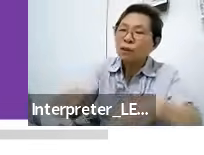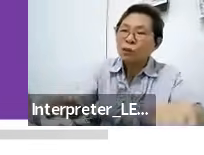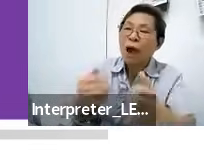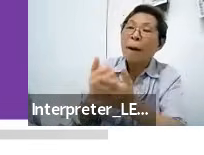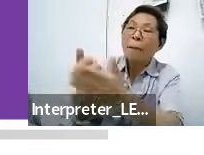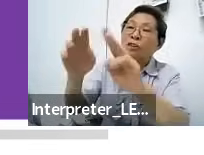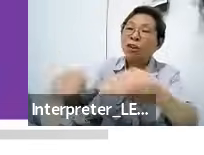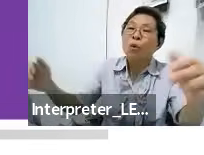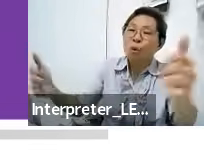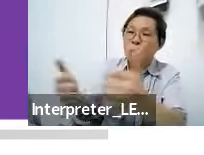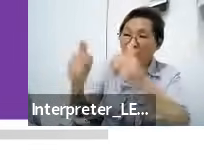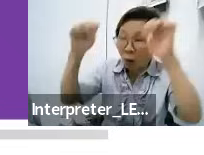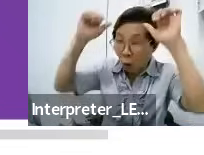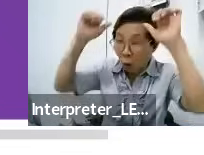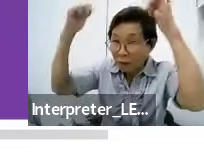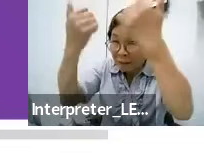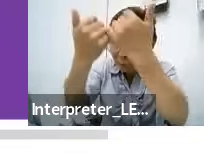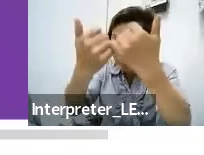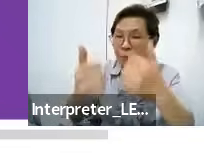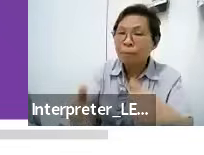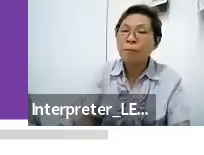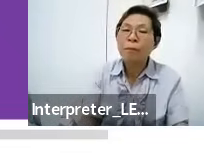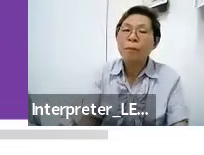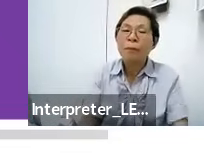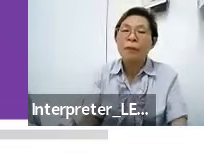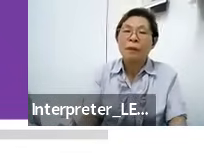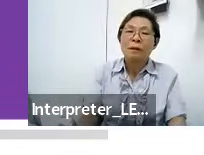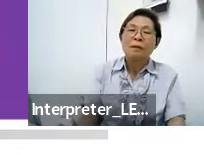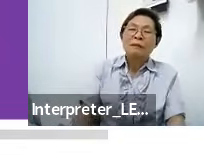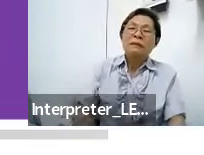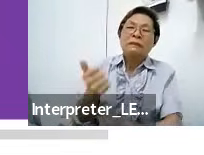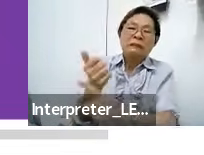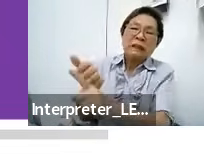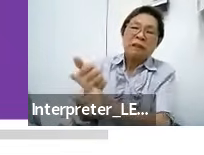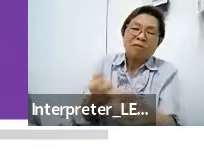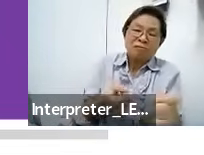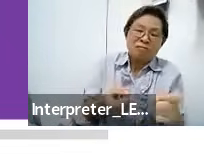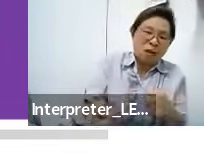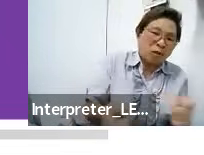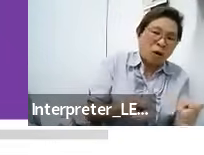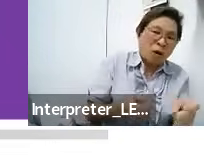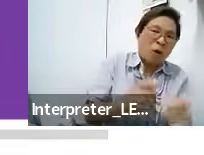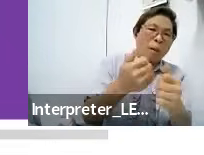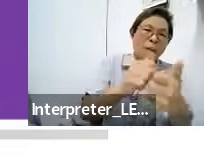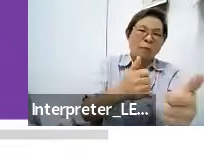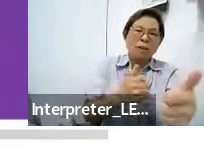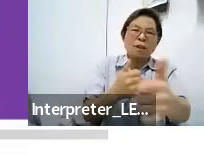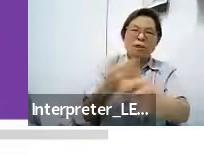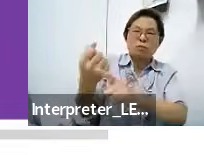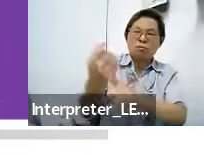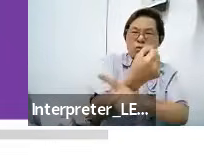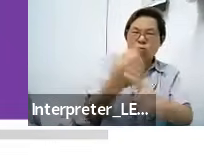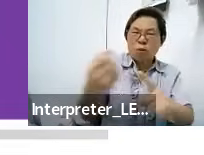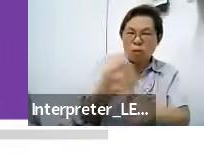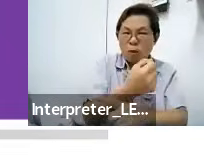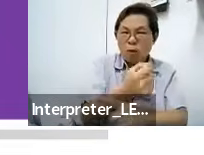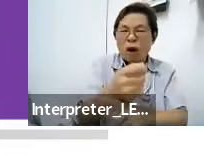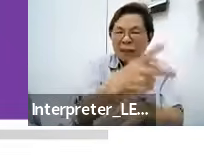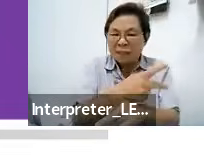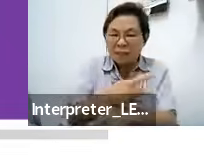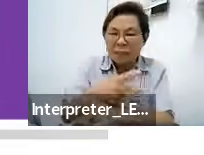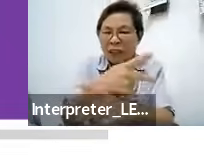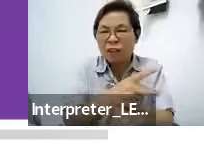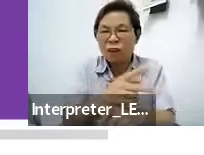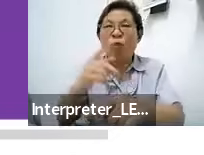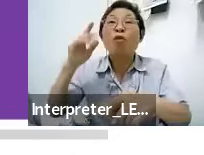with autism in self-regulation, in prevention of bullying, and to prepare for their future.